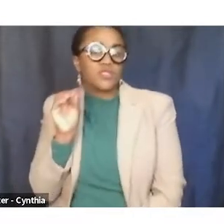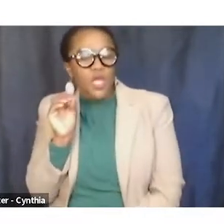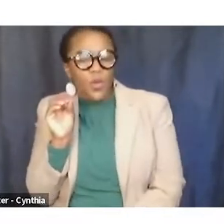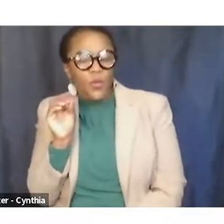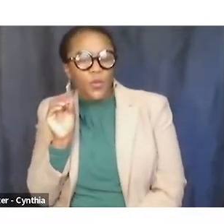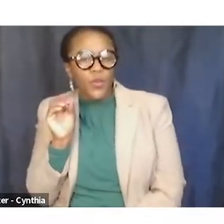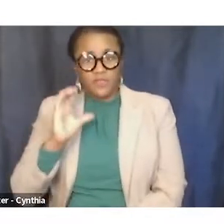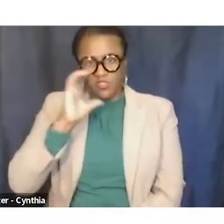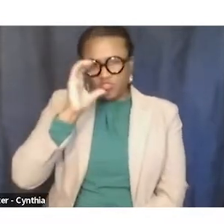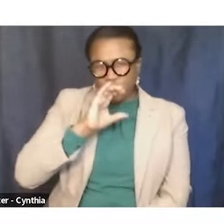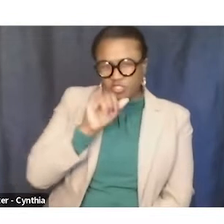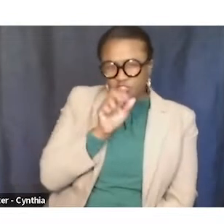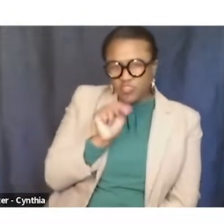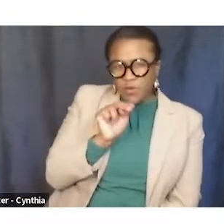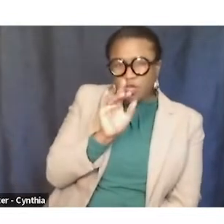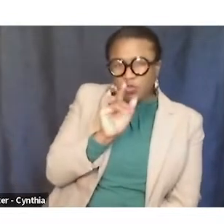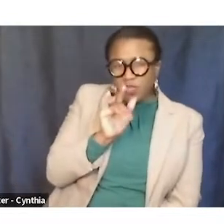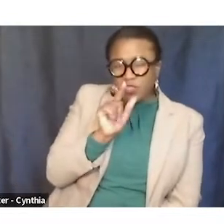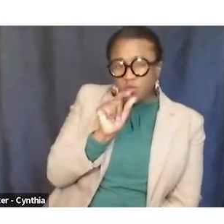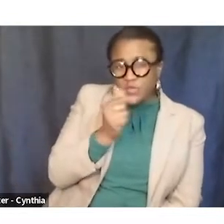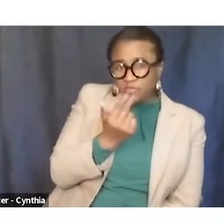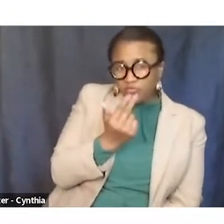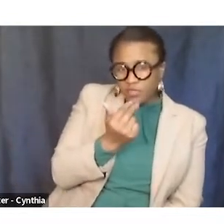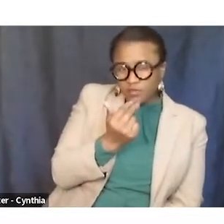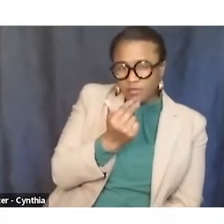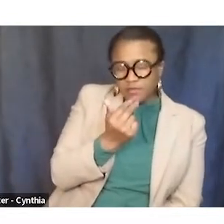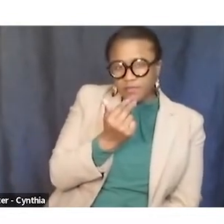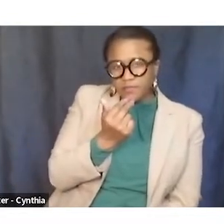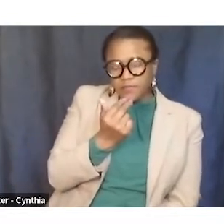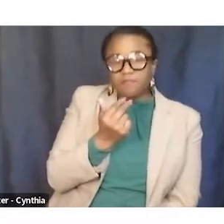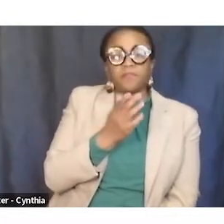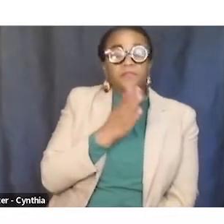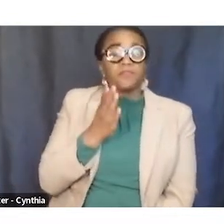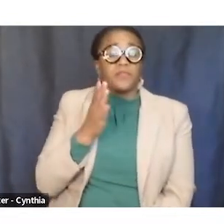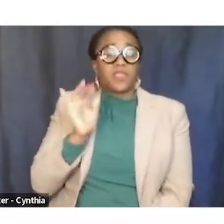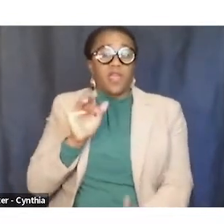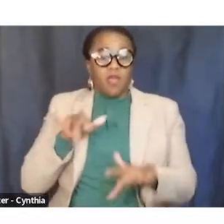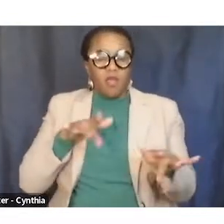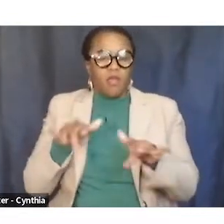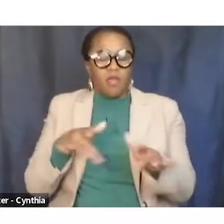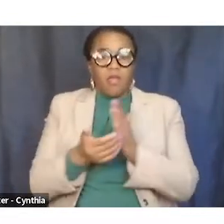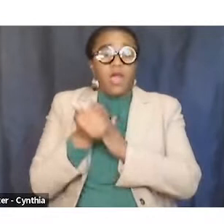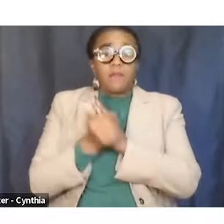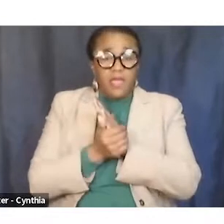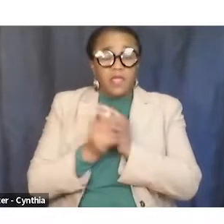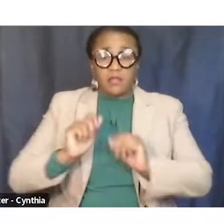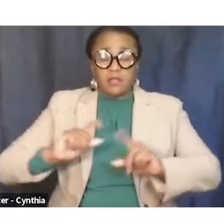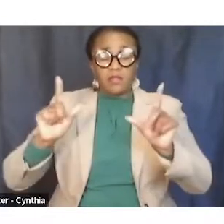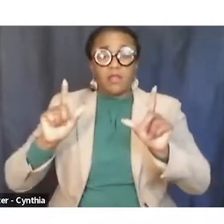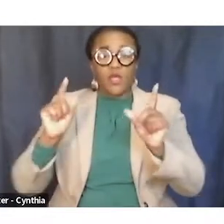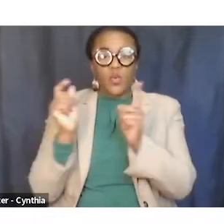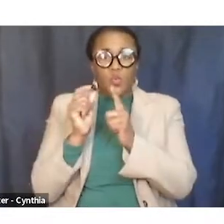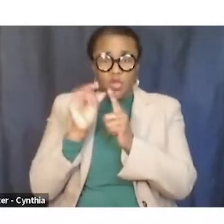done on January 25th, 2013. And the automated terms that